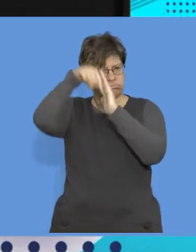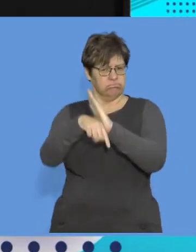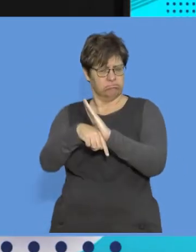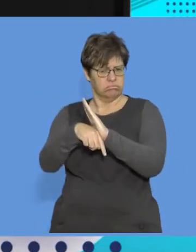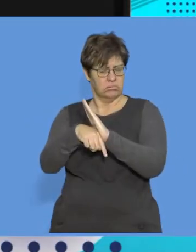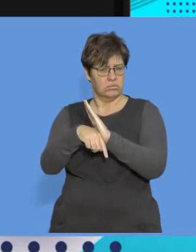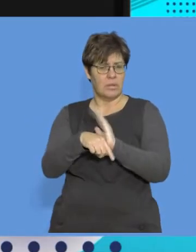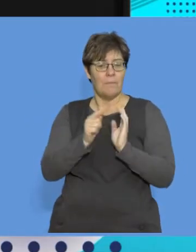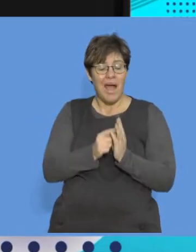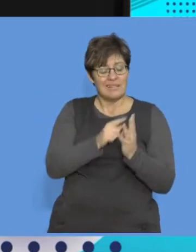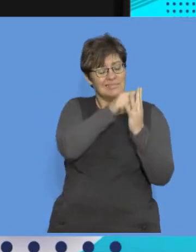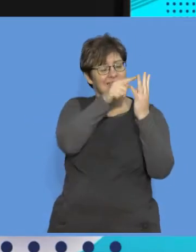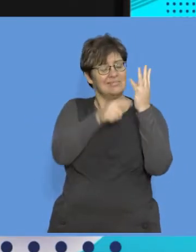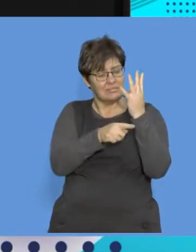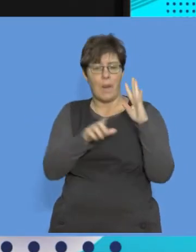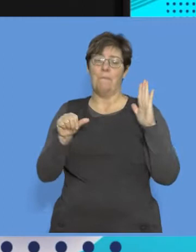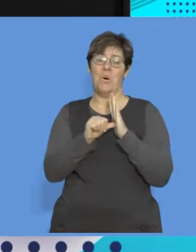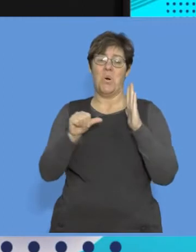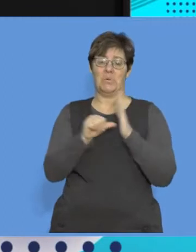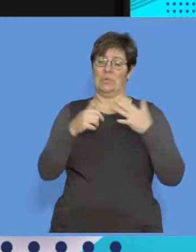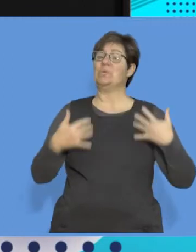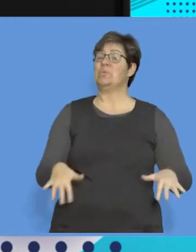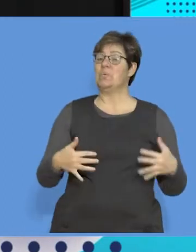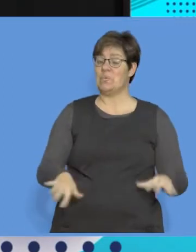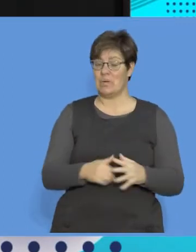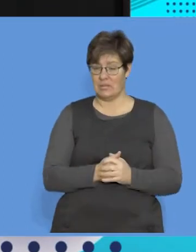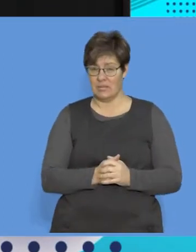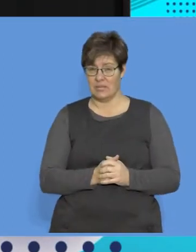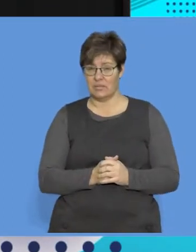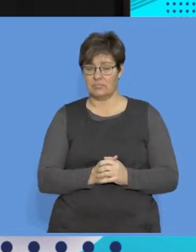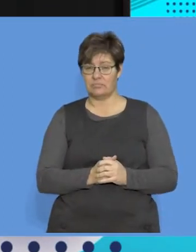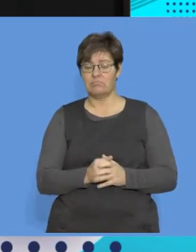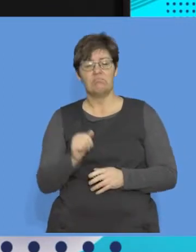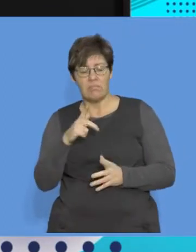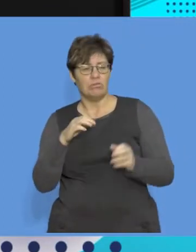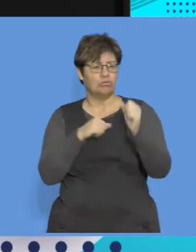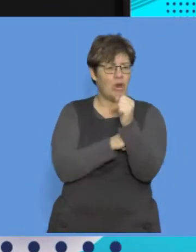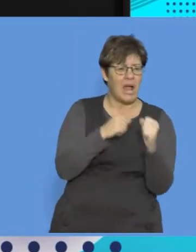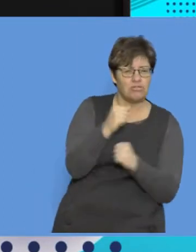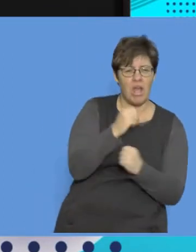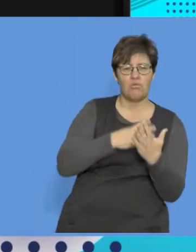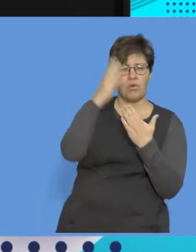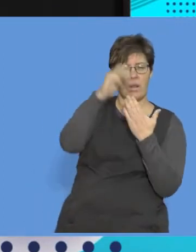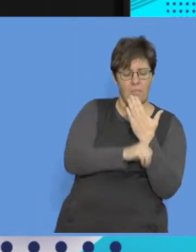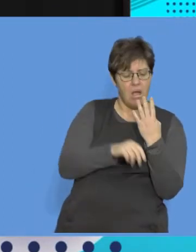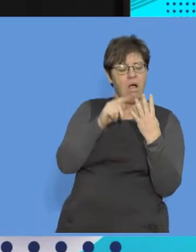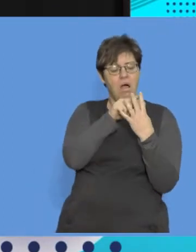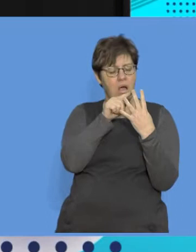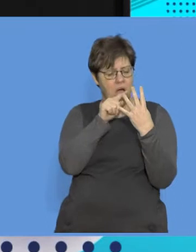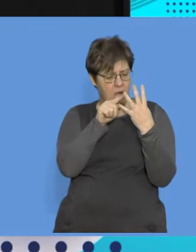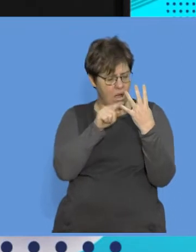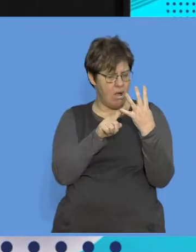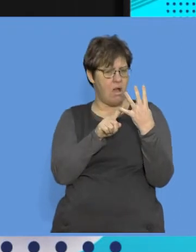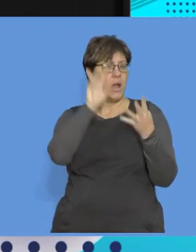school, but these are the important ones. And if you look at the structure of your curriculum, you'll see that